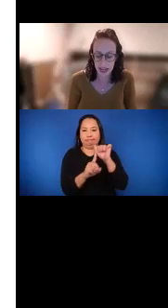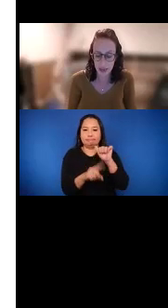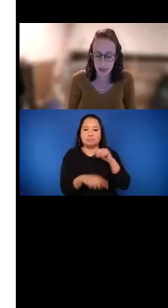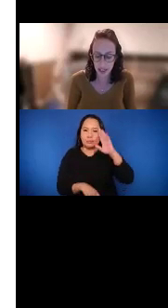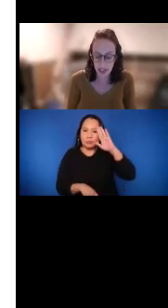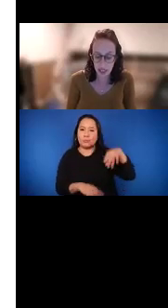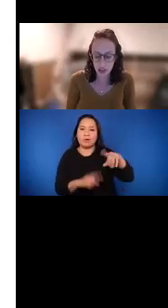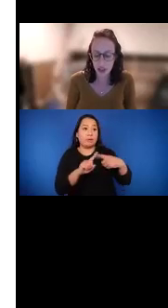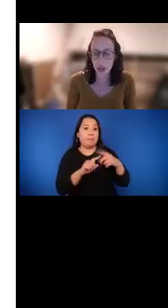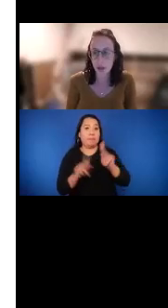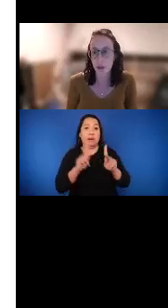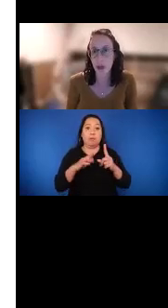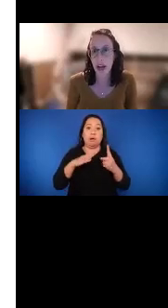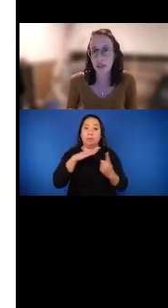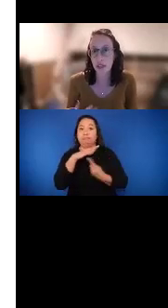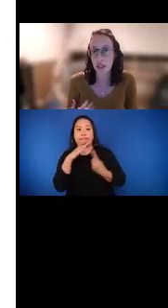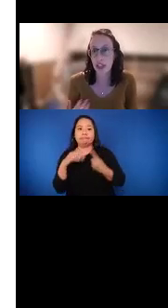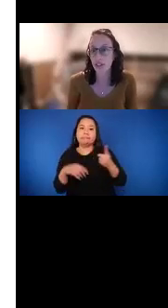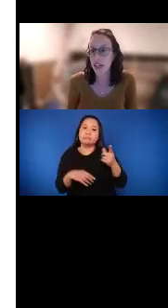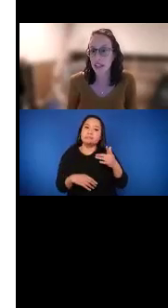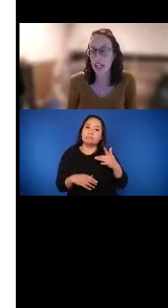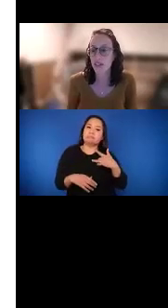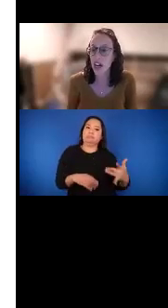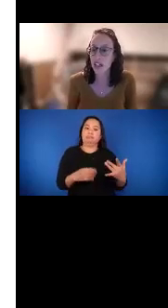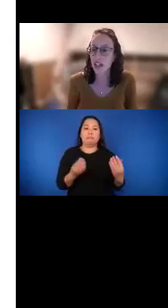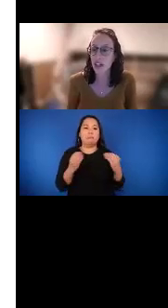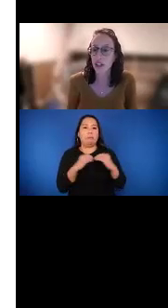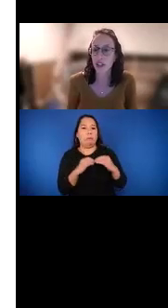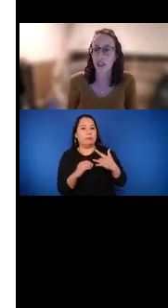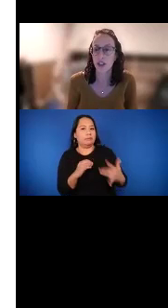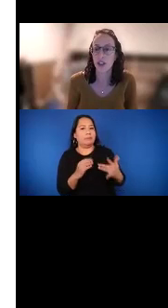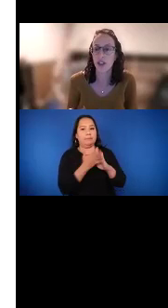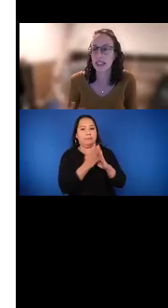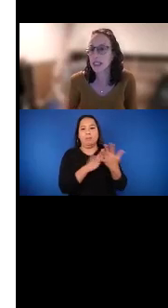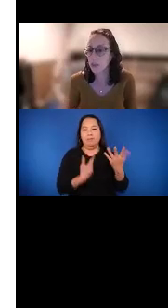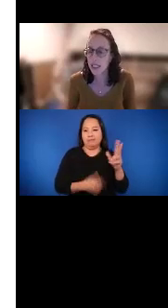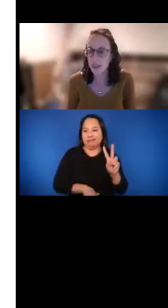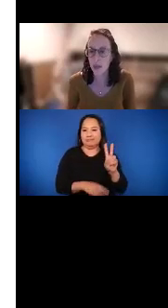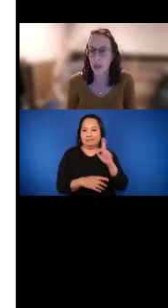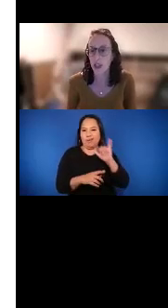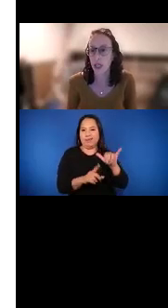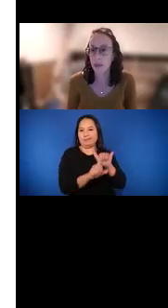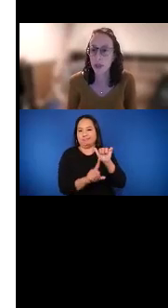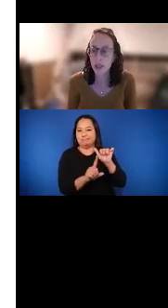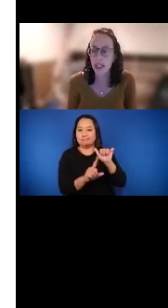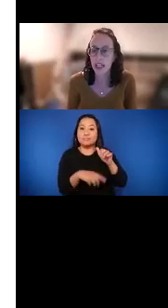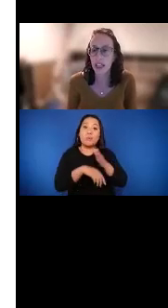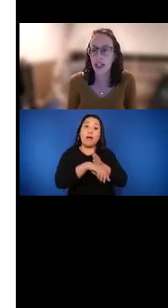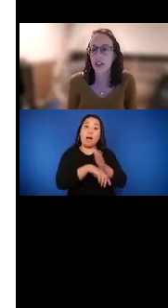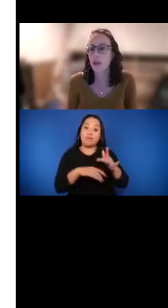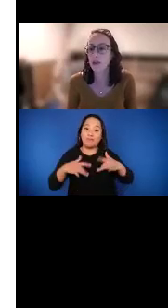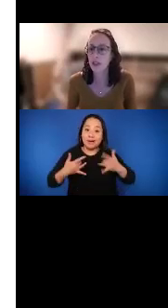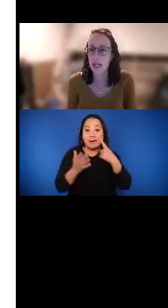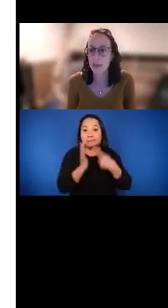a scam. So after an event like a fire, you're displaced from your